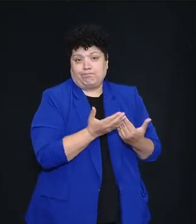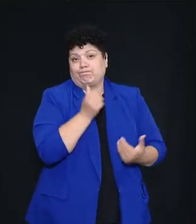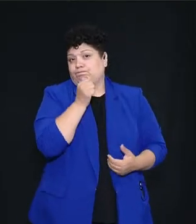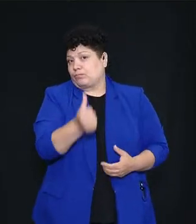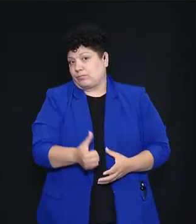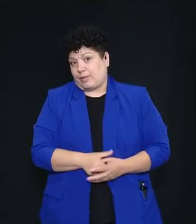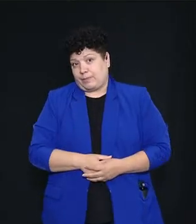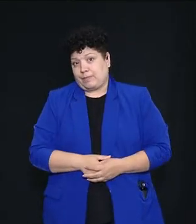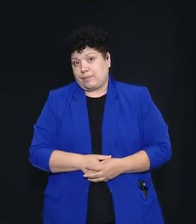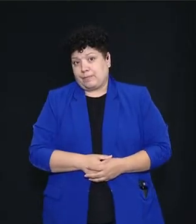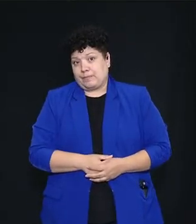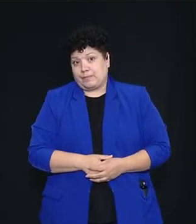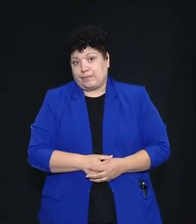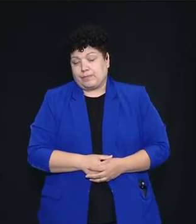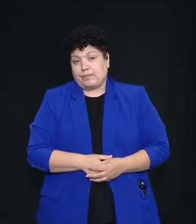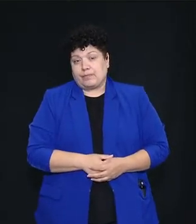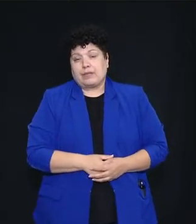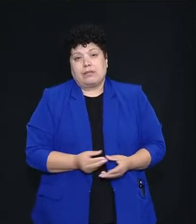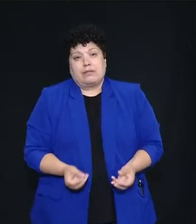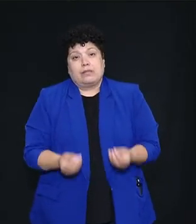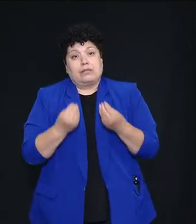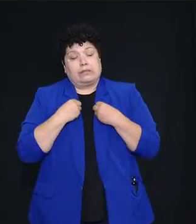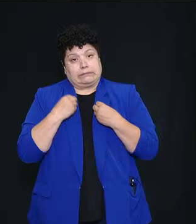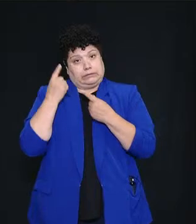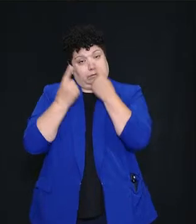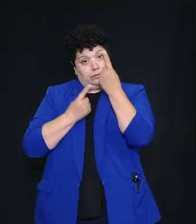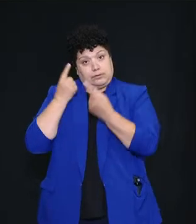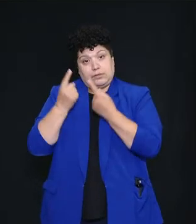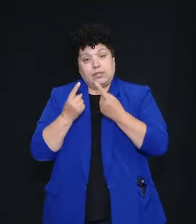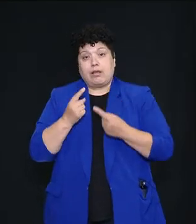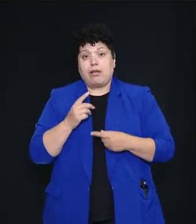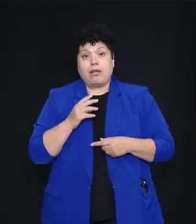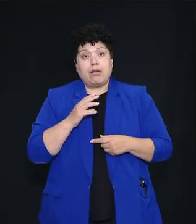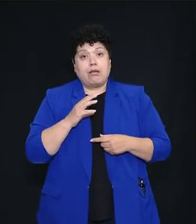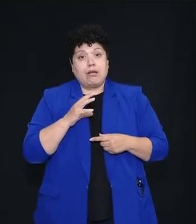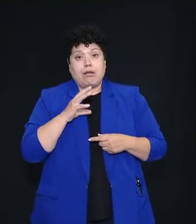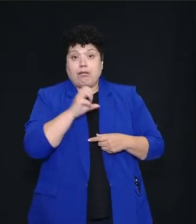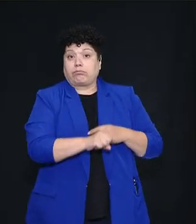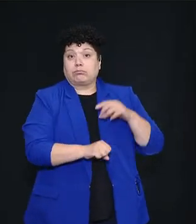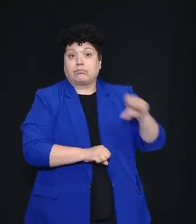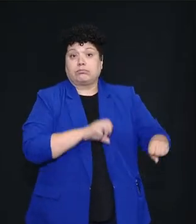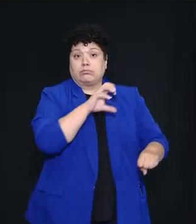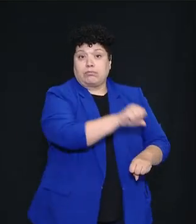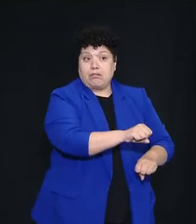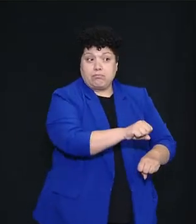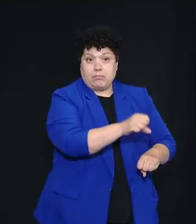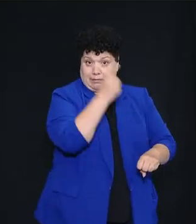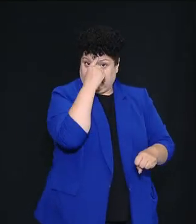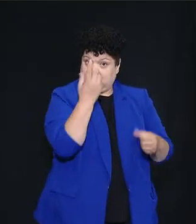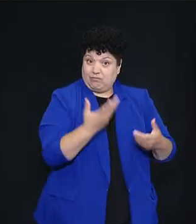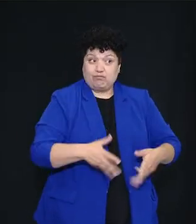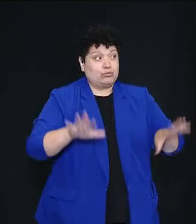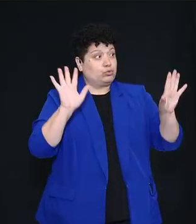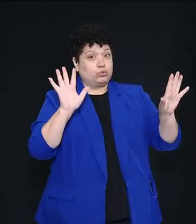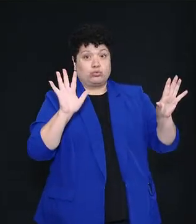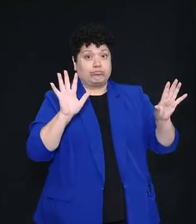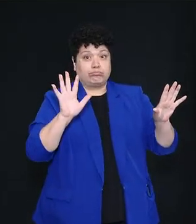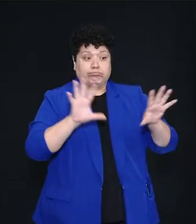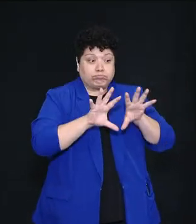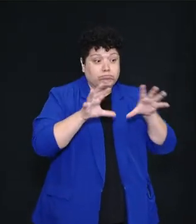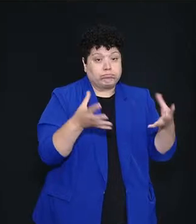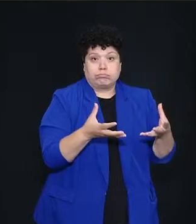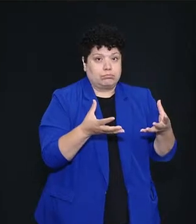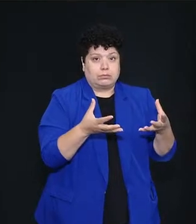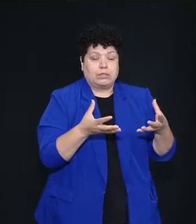Indeed, it should make us realize that colonization has not ended. In many places, it has